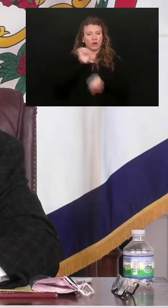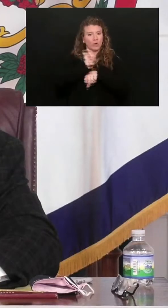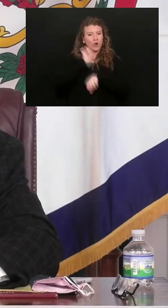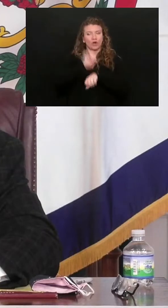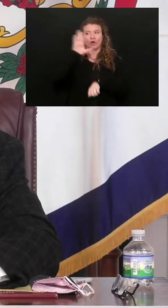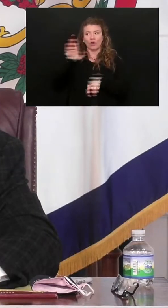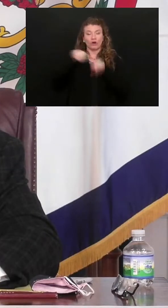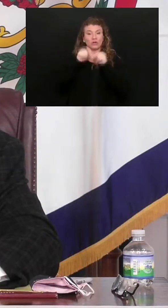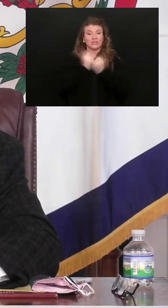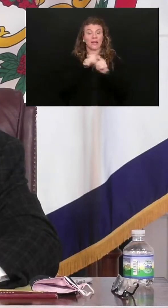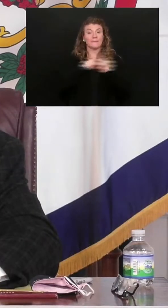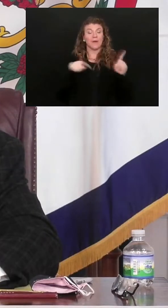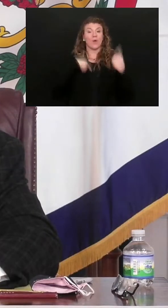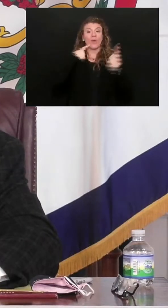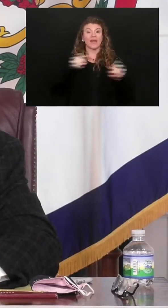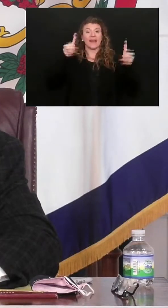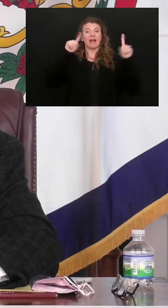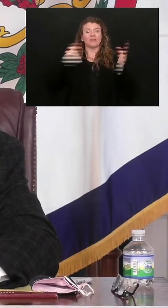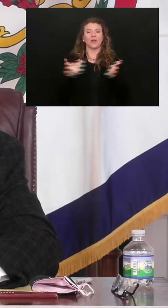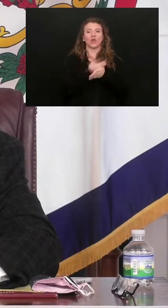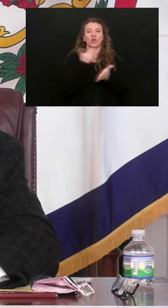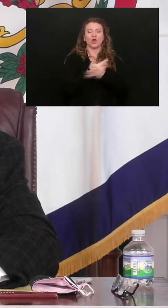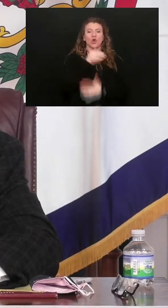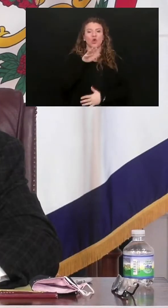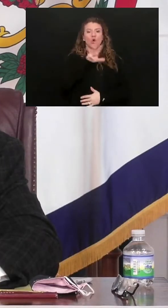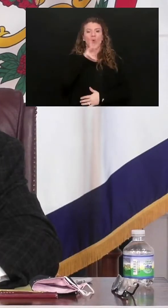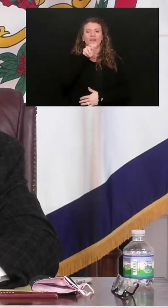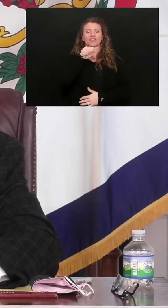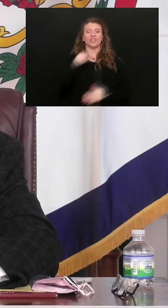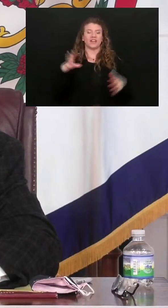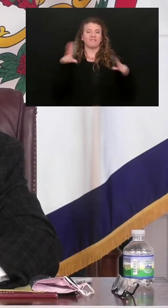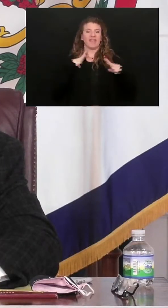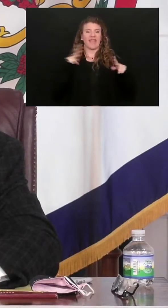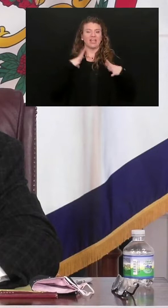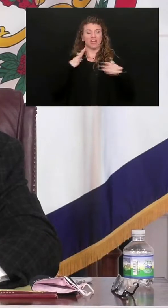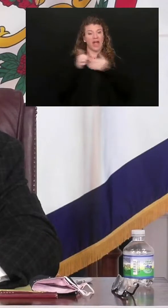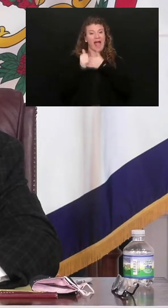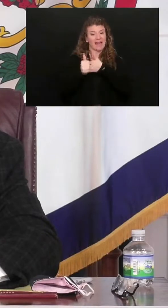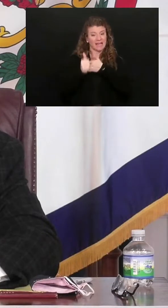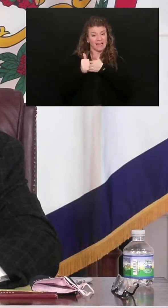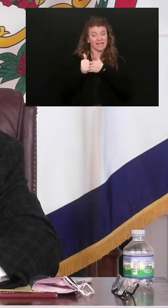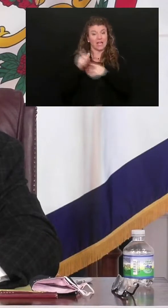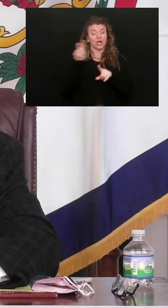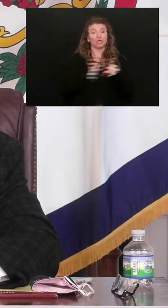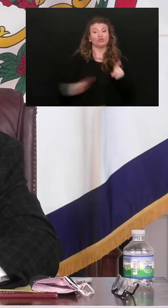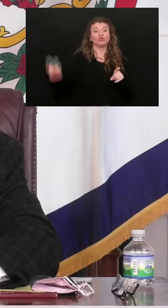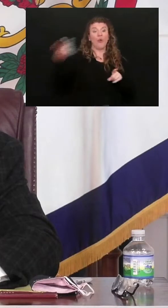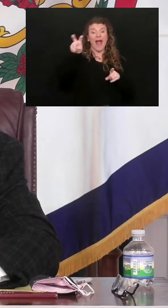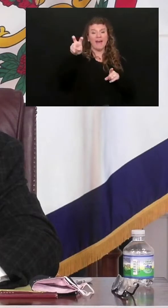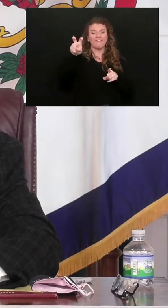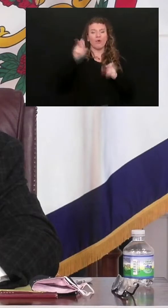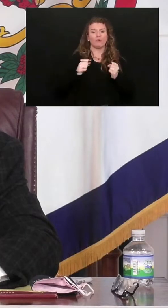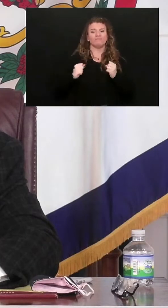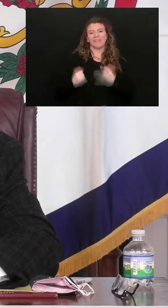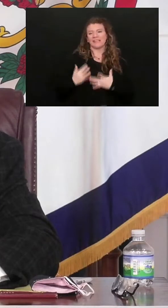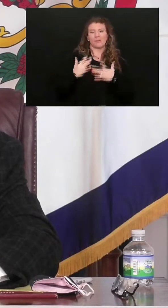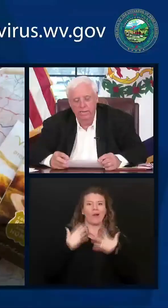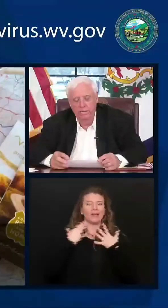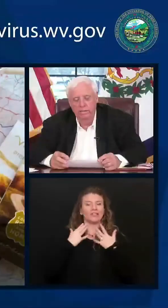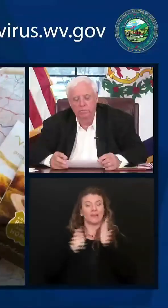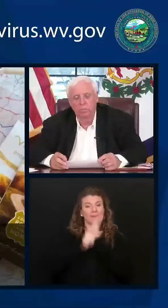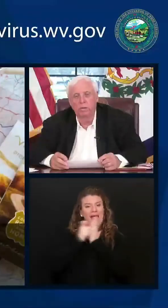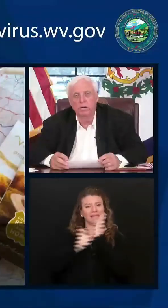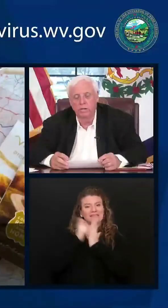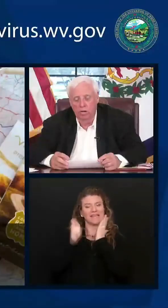team, but we unveiled the new West Virginia Vacation Guide, a travel inspiration magazine dedicated